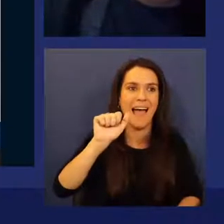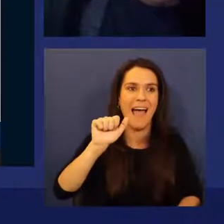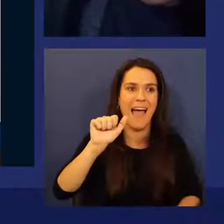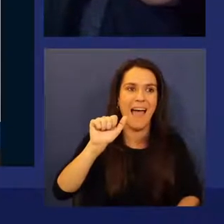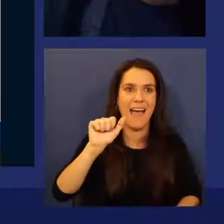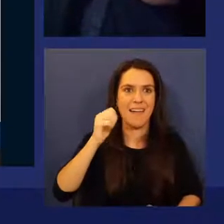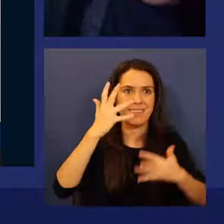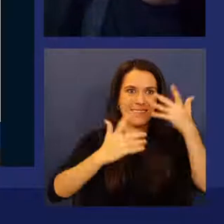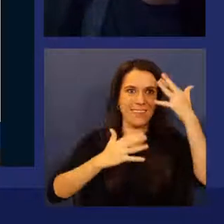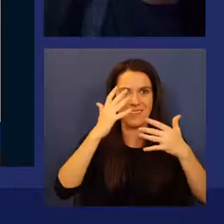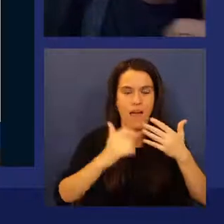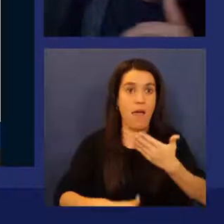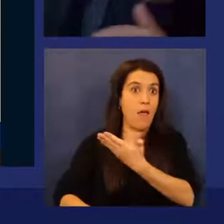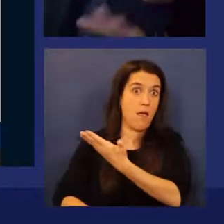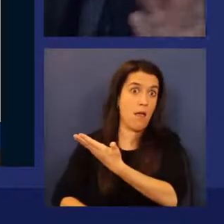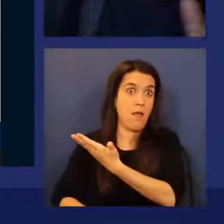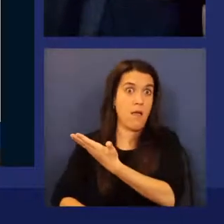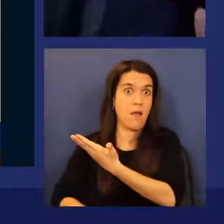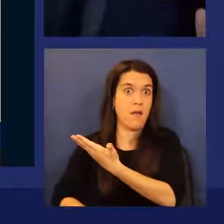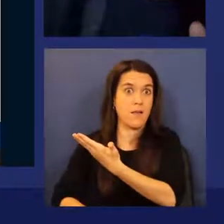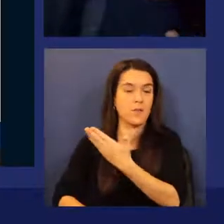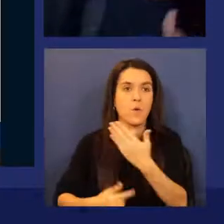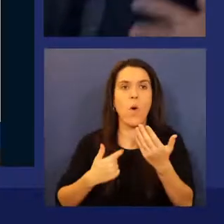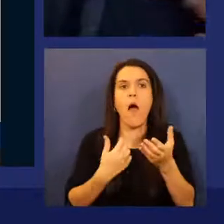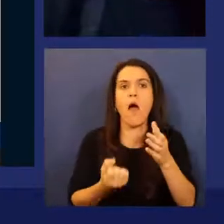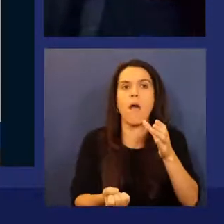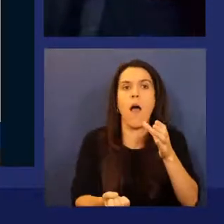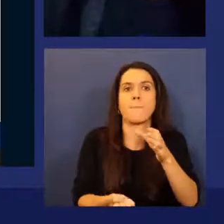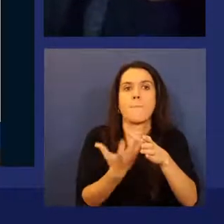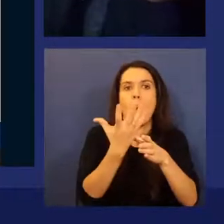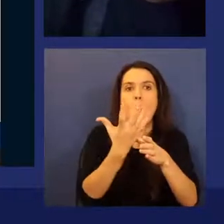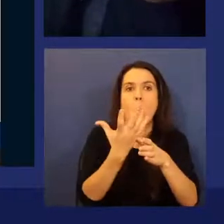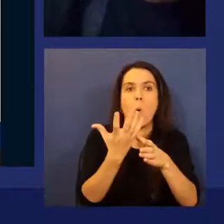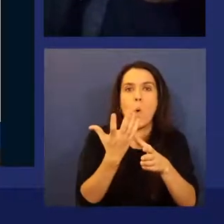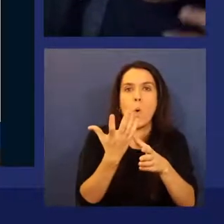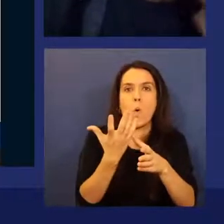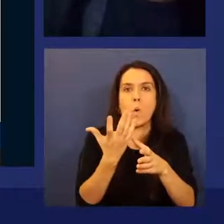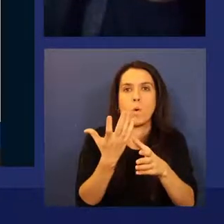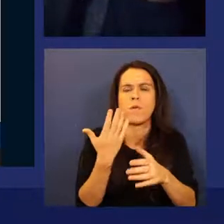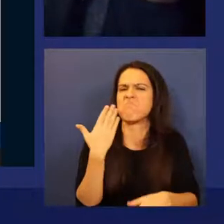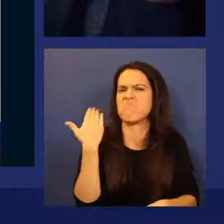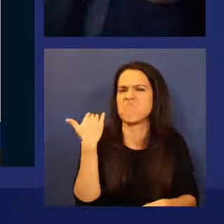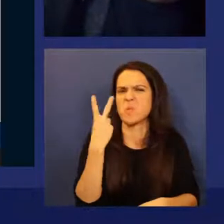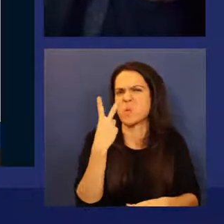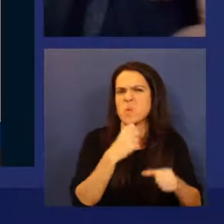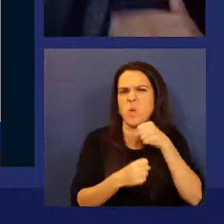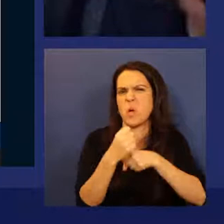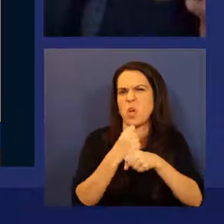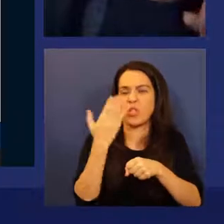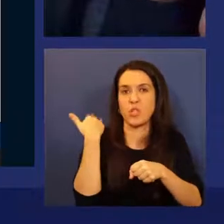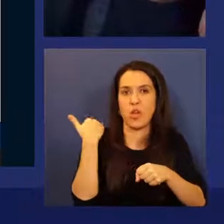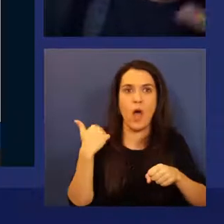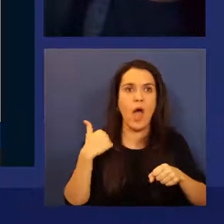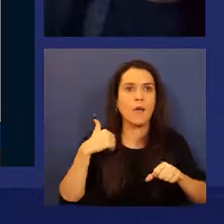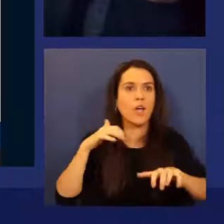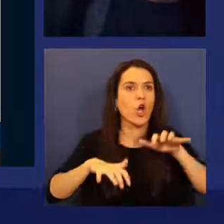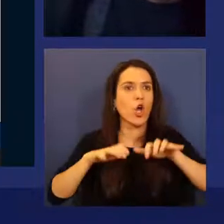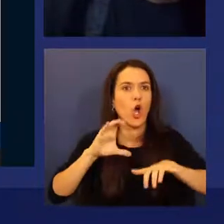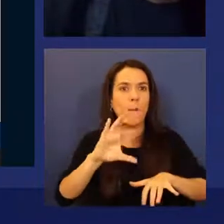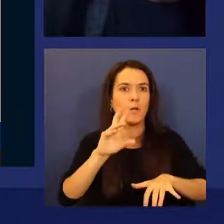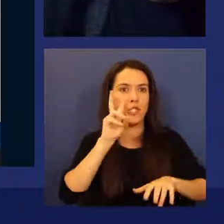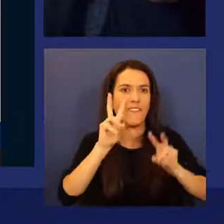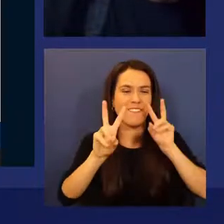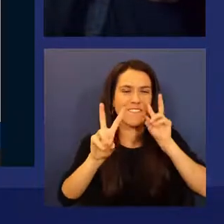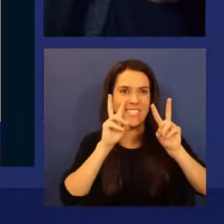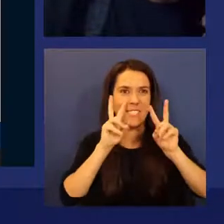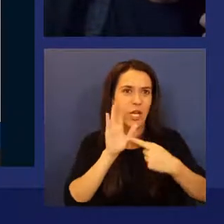an image. I don't know if you all saw it, but about 2 years ago, I did a computer vision, a custom vision example